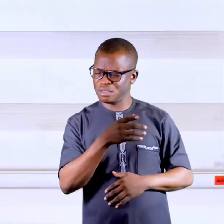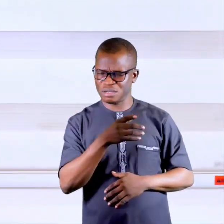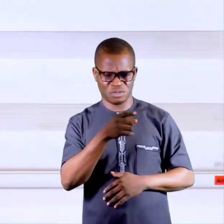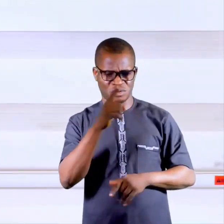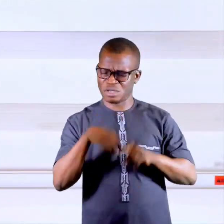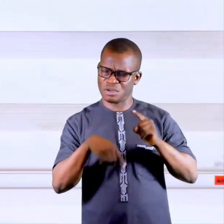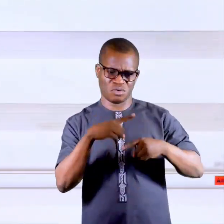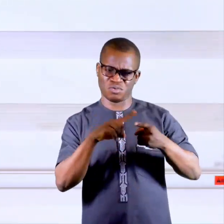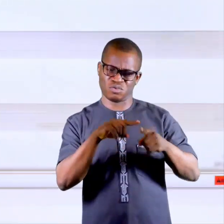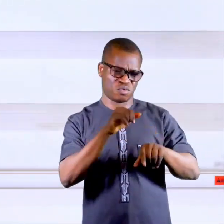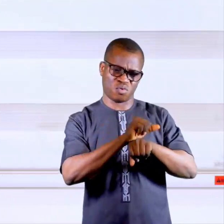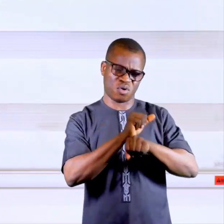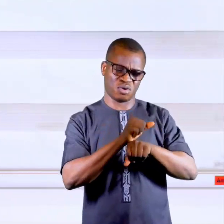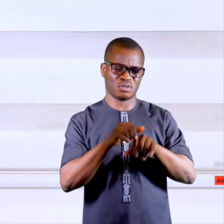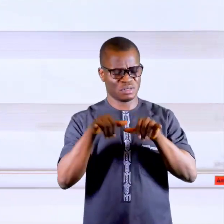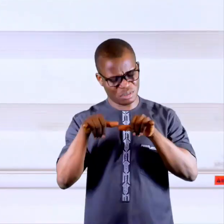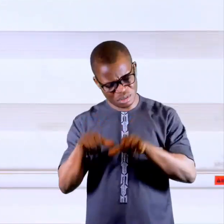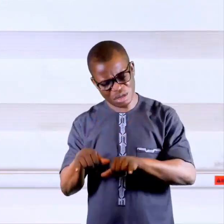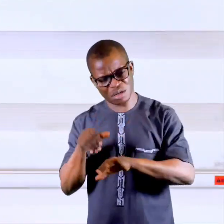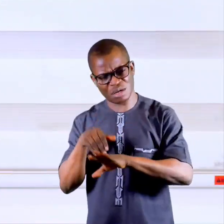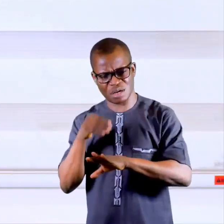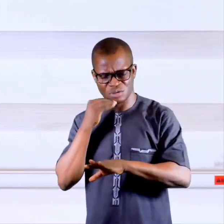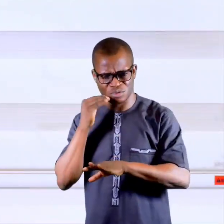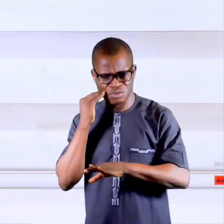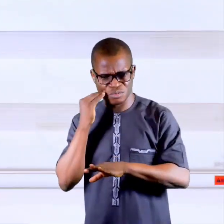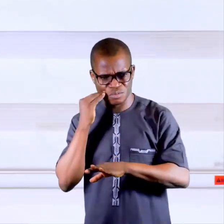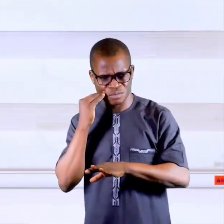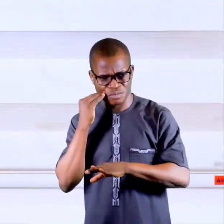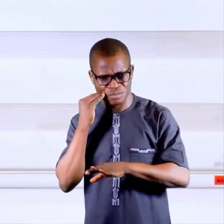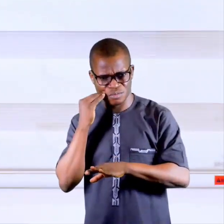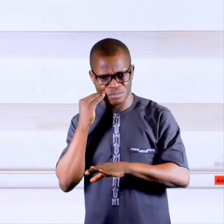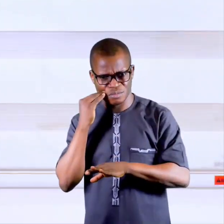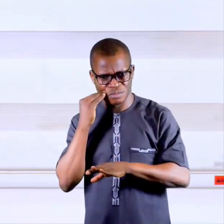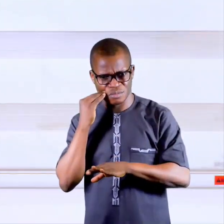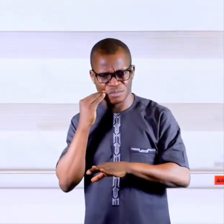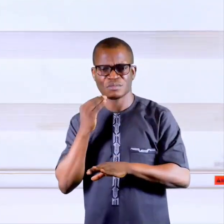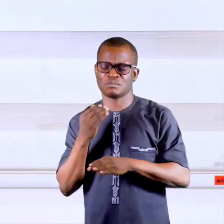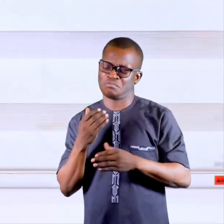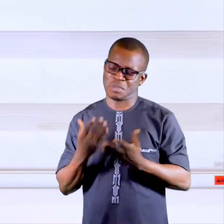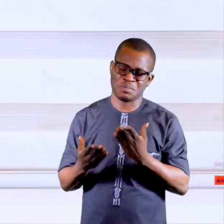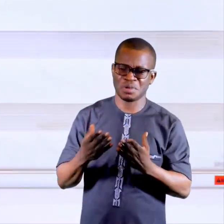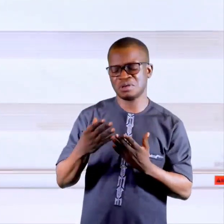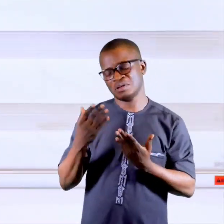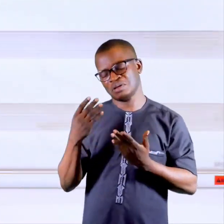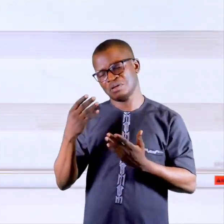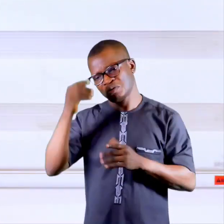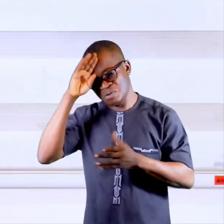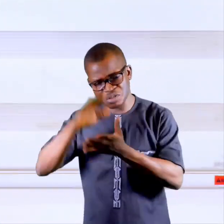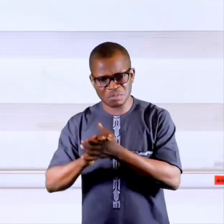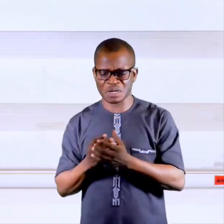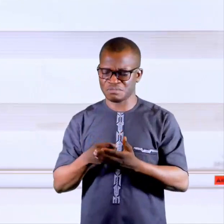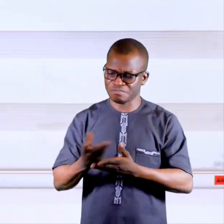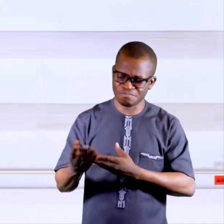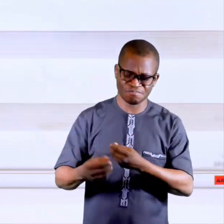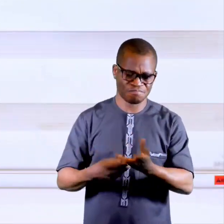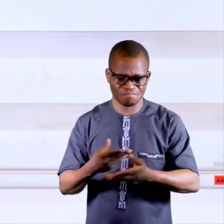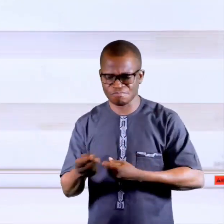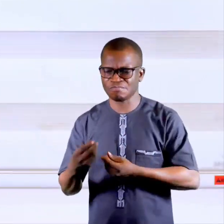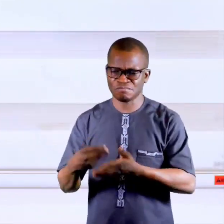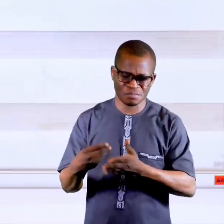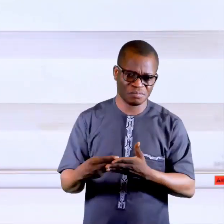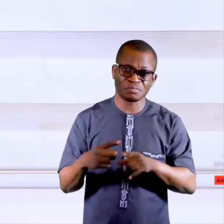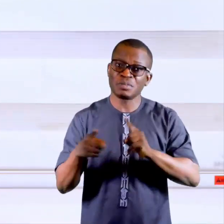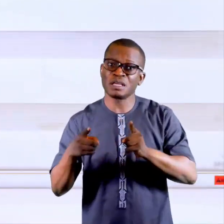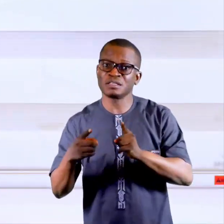go to work, and then you don't meet her needs is acceptable, so long as you're the husband or the guardian. But the act made us